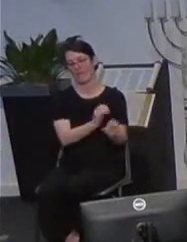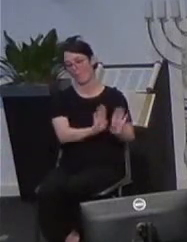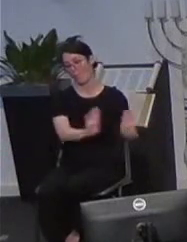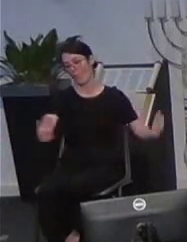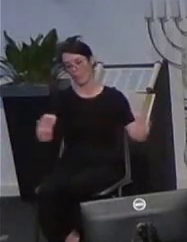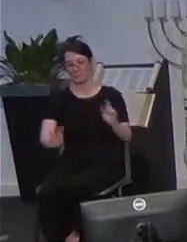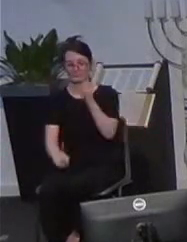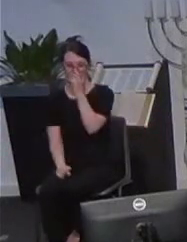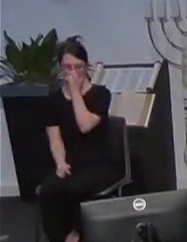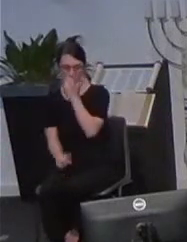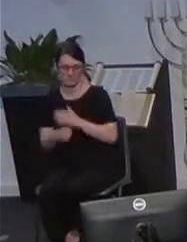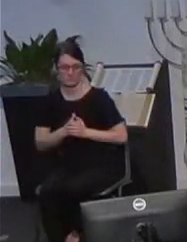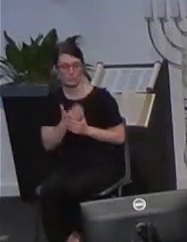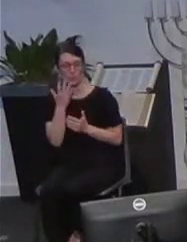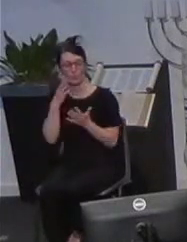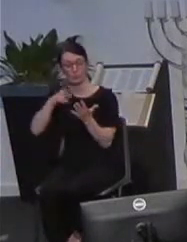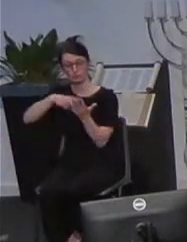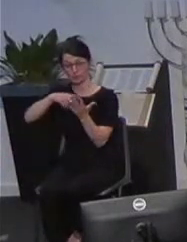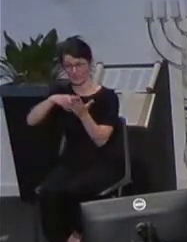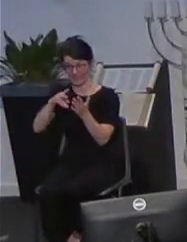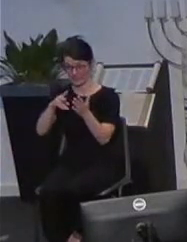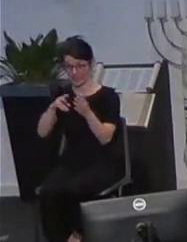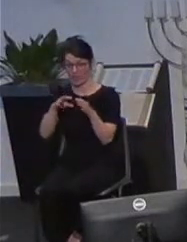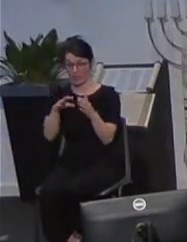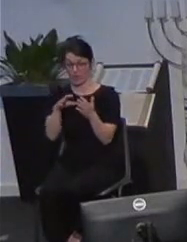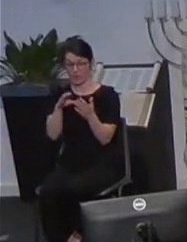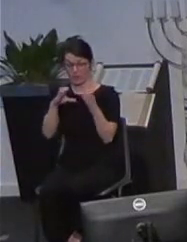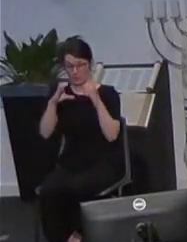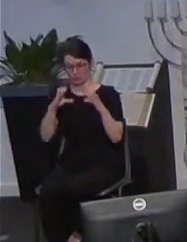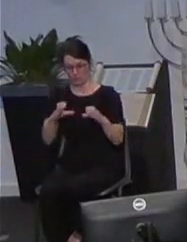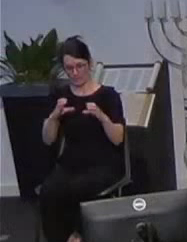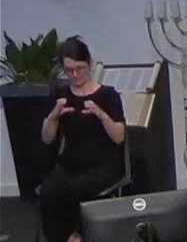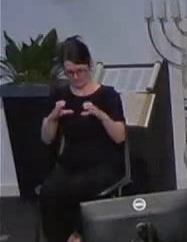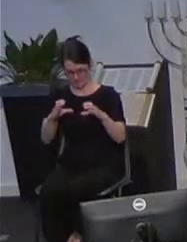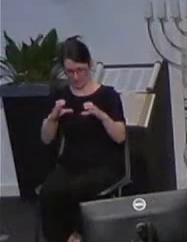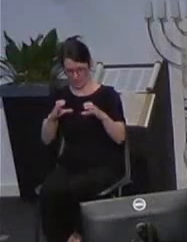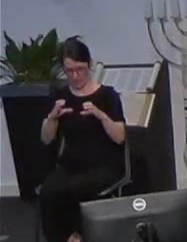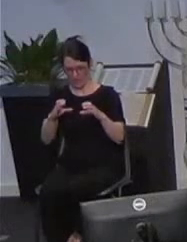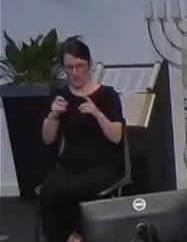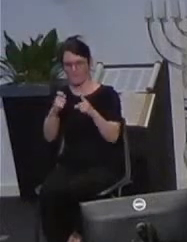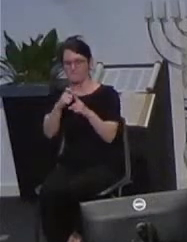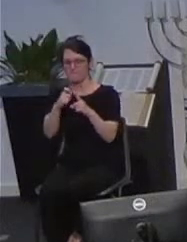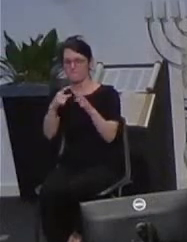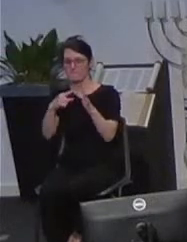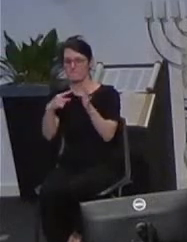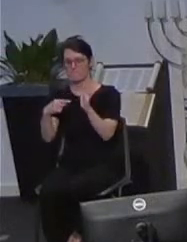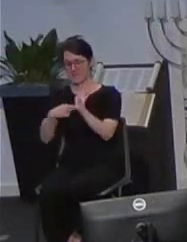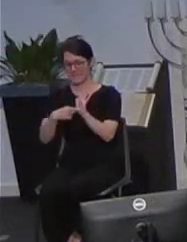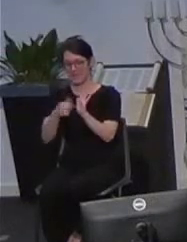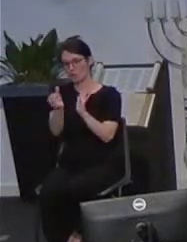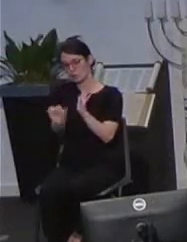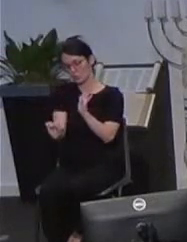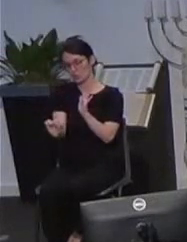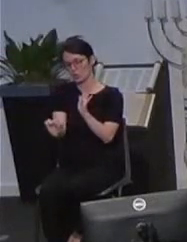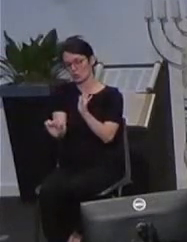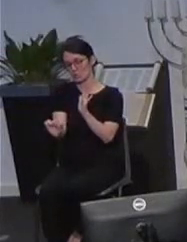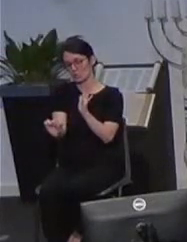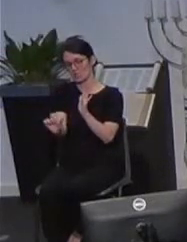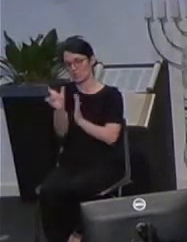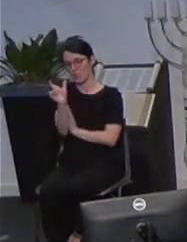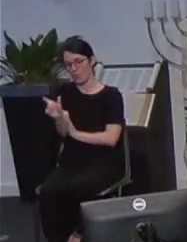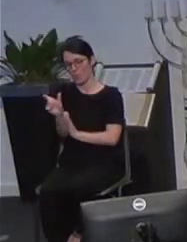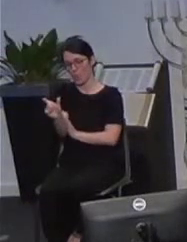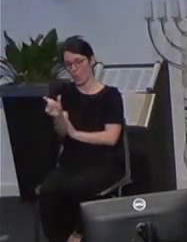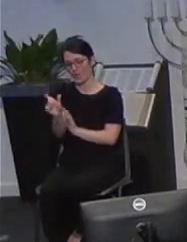And when we read this passage here, Peter uses the word stone or rock about 9 times in just